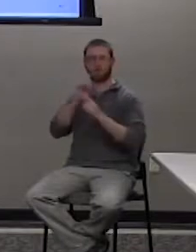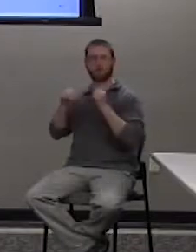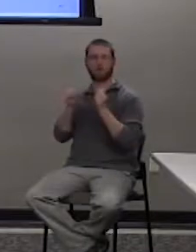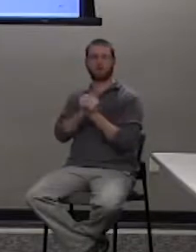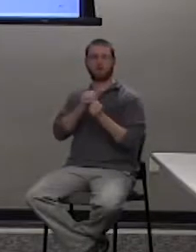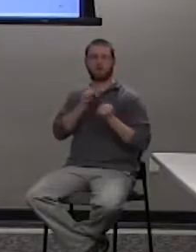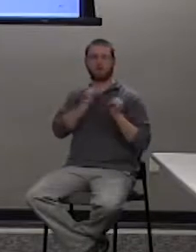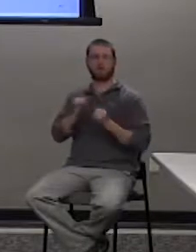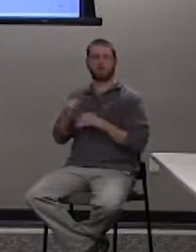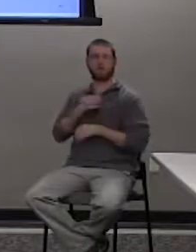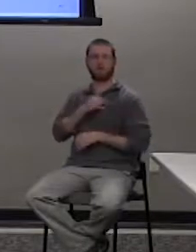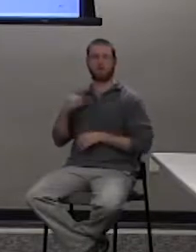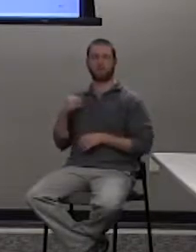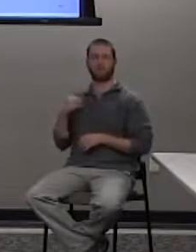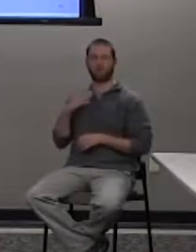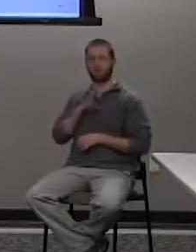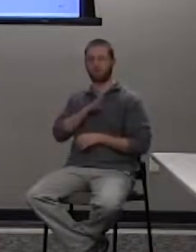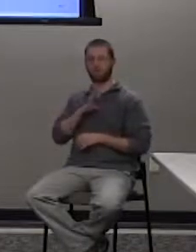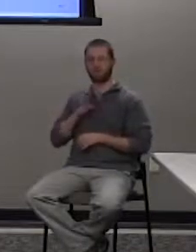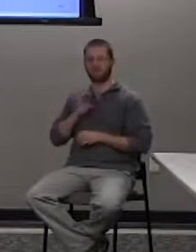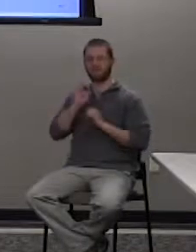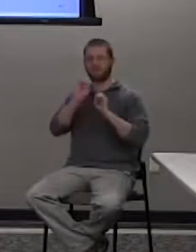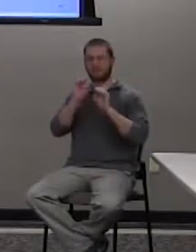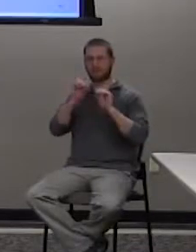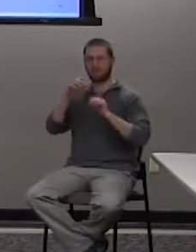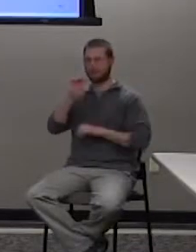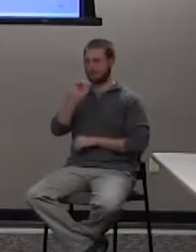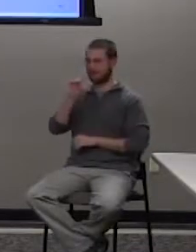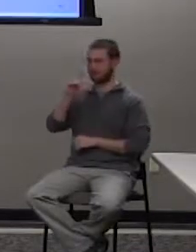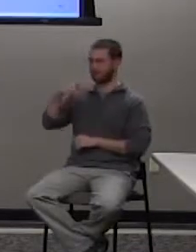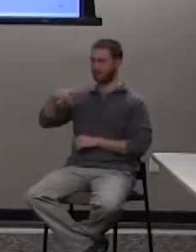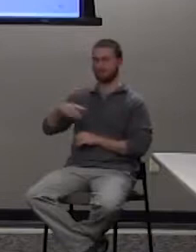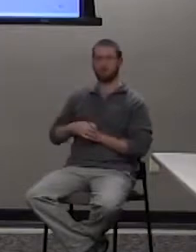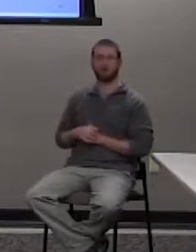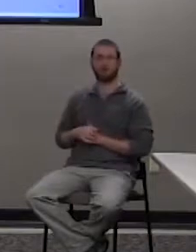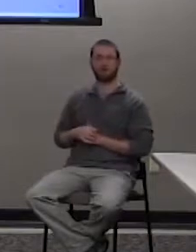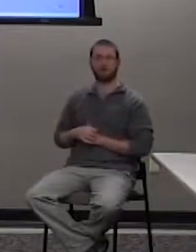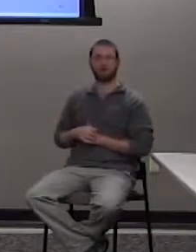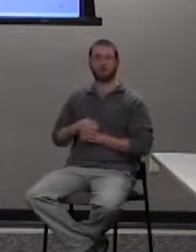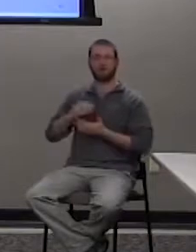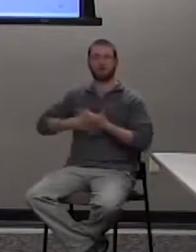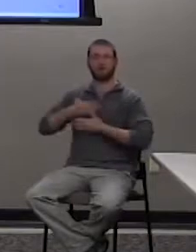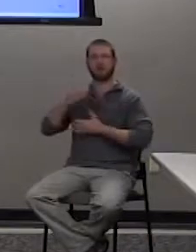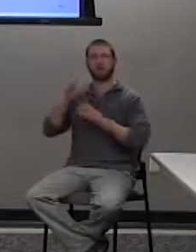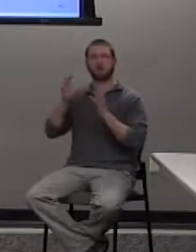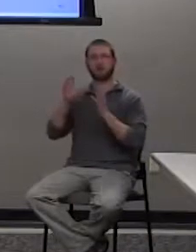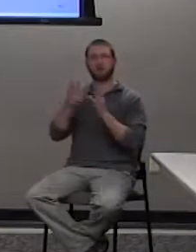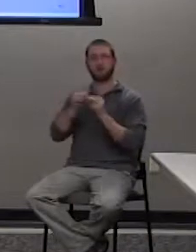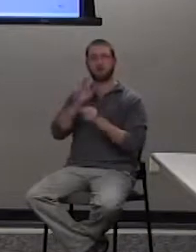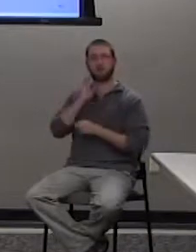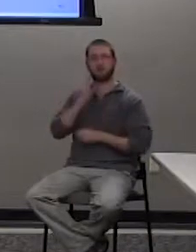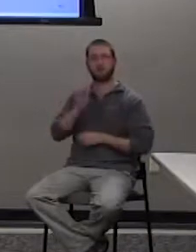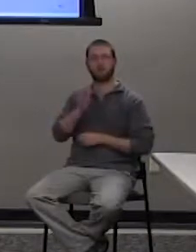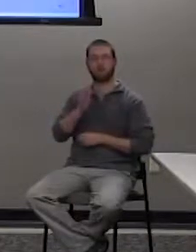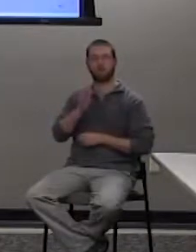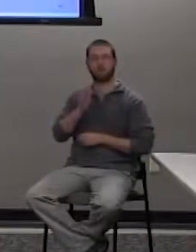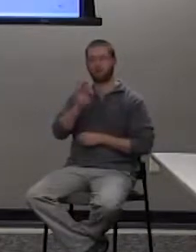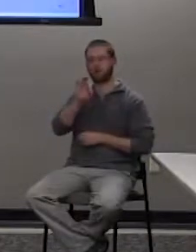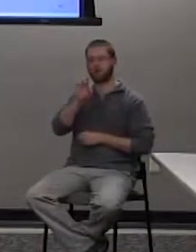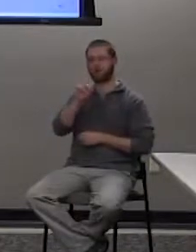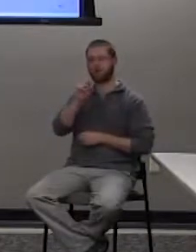individual member boards of the EDP. So the next time we get together is the